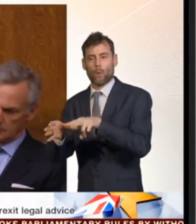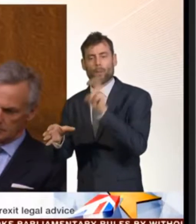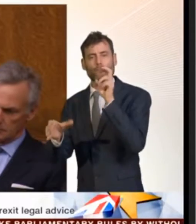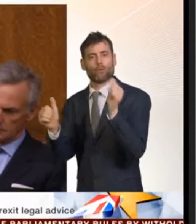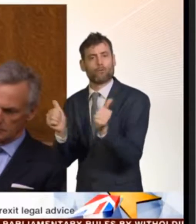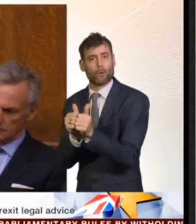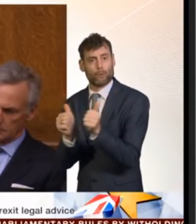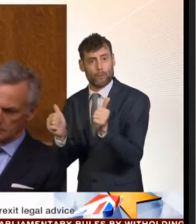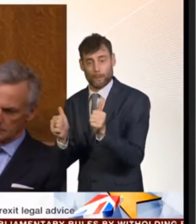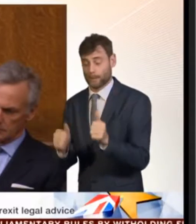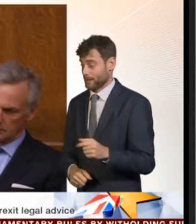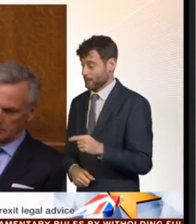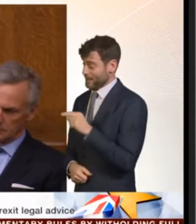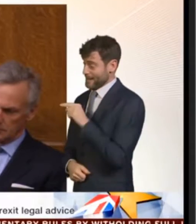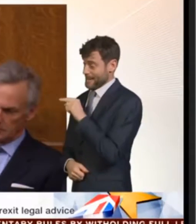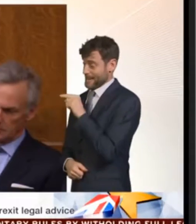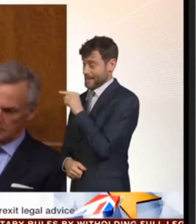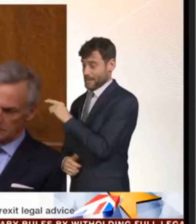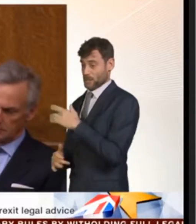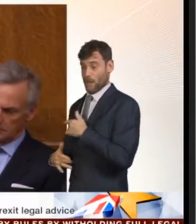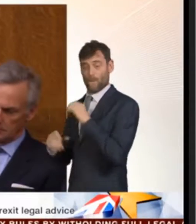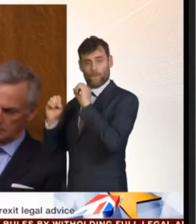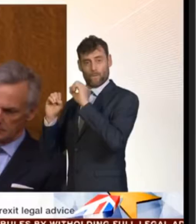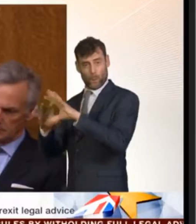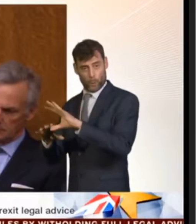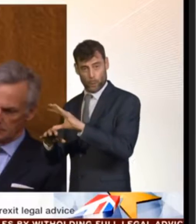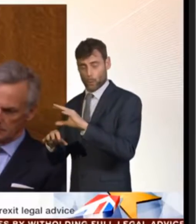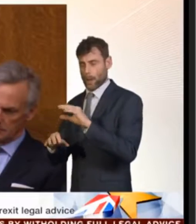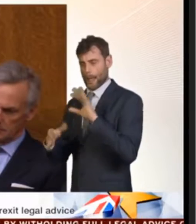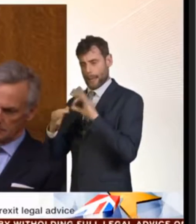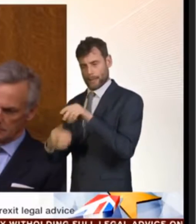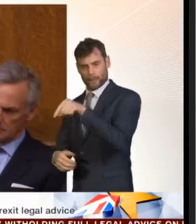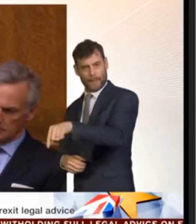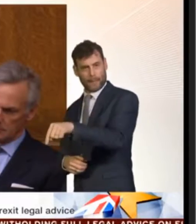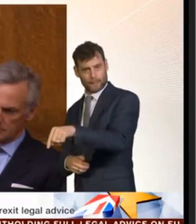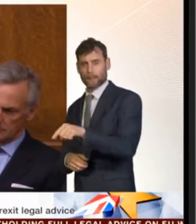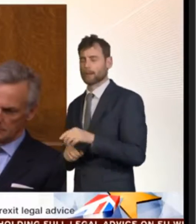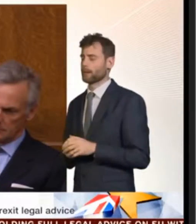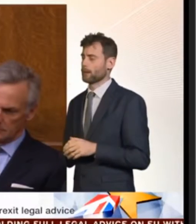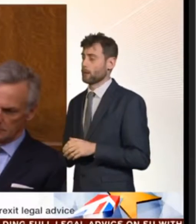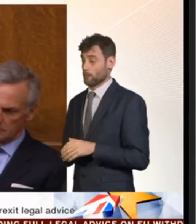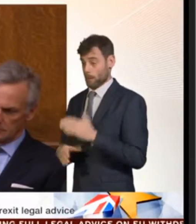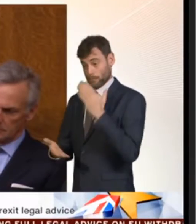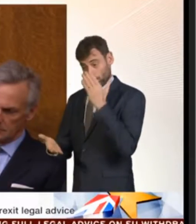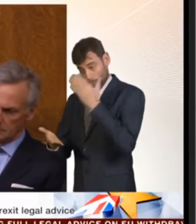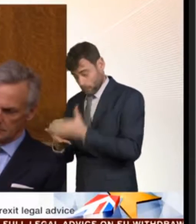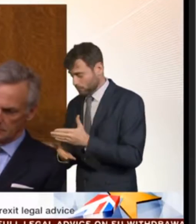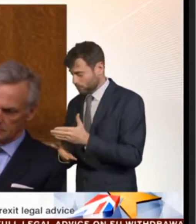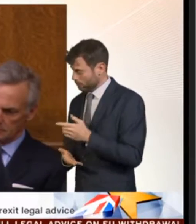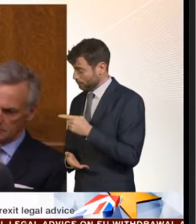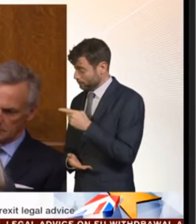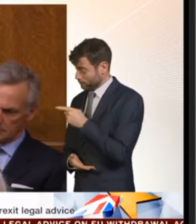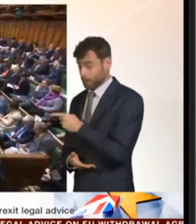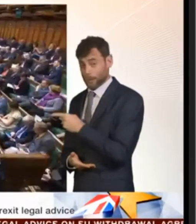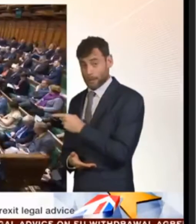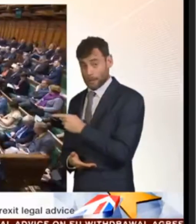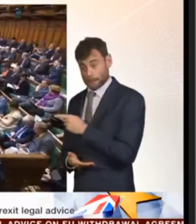the opinion that he has given, and the question of whether or not it is really in the public interest for it not to be disclosed.